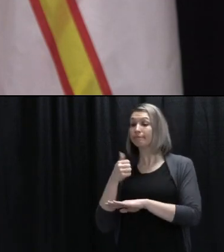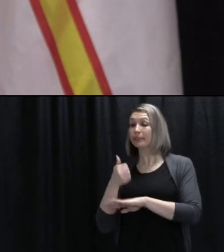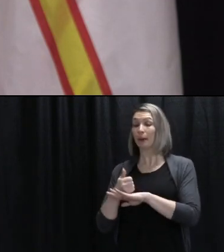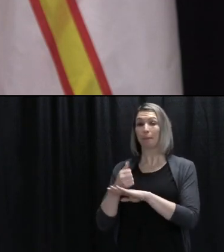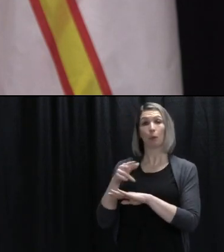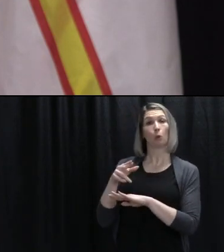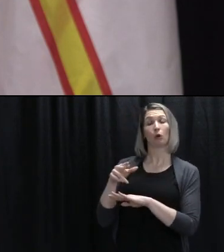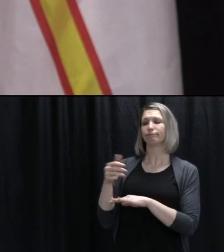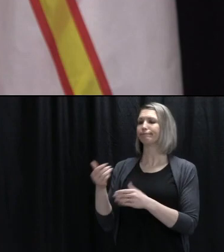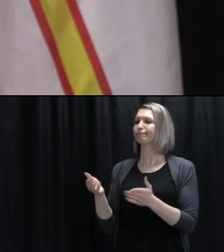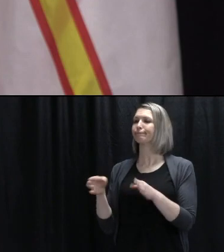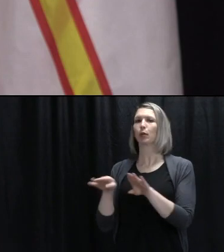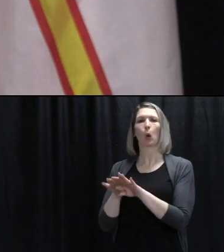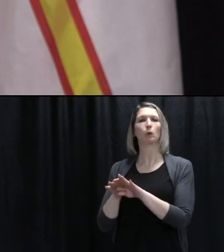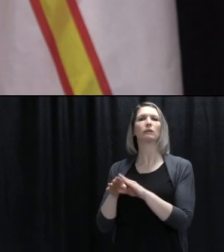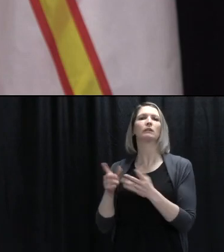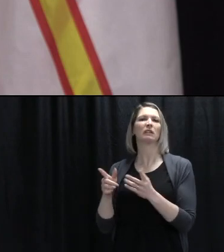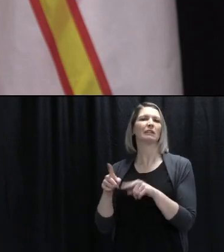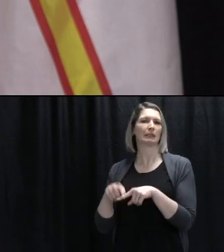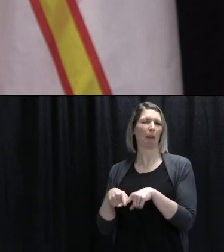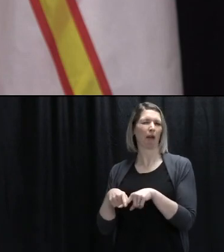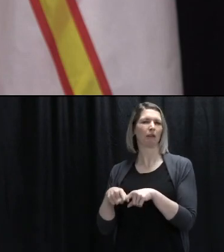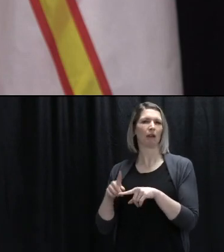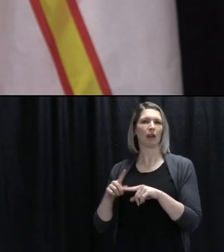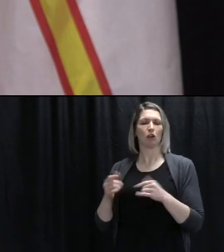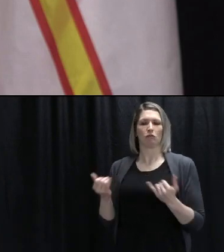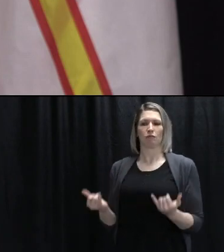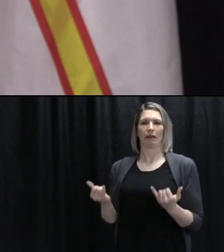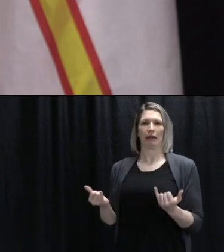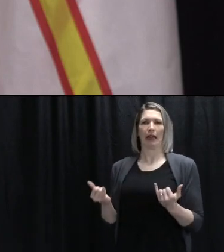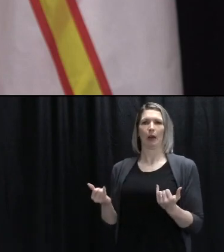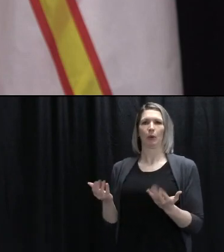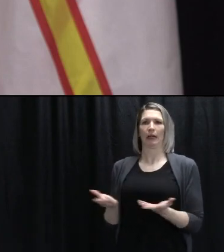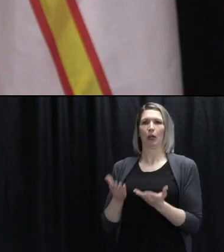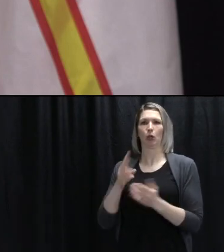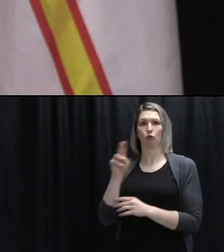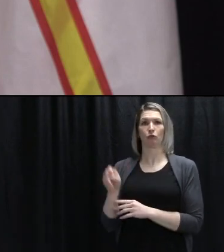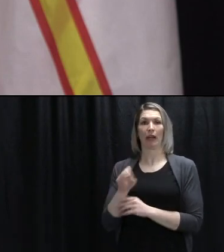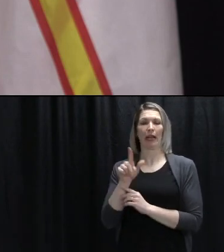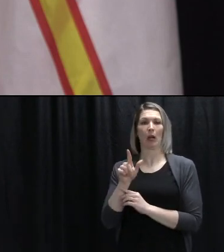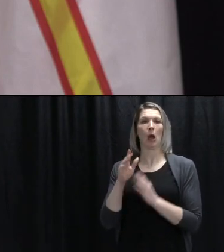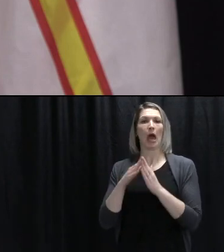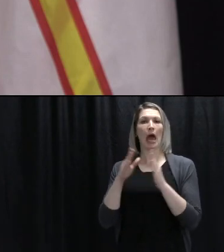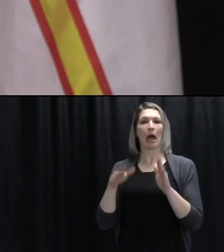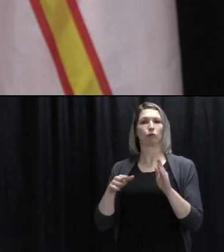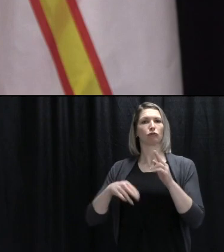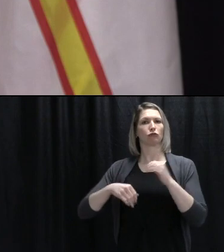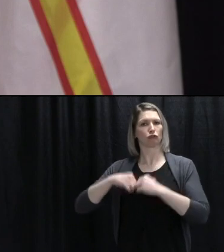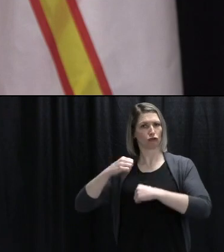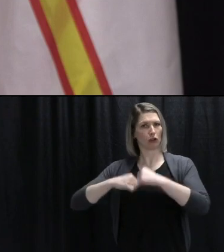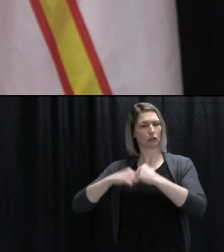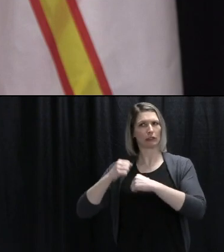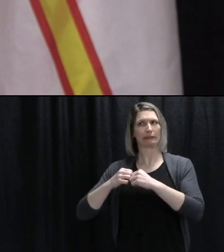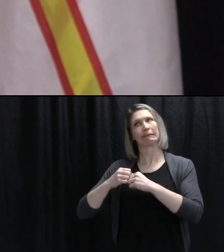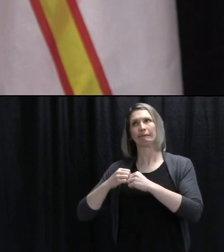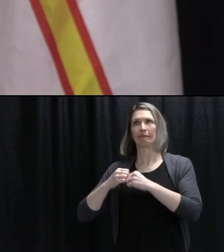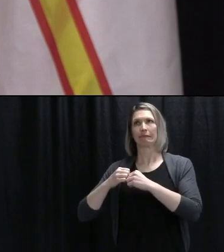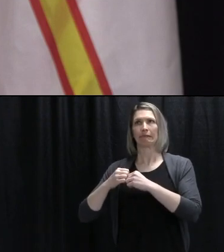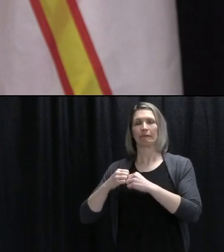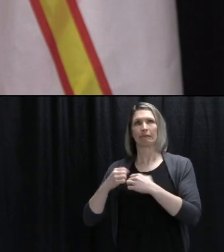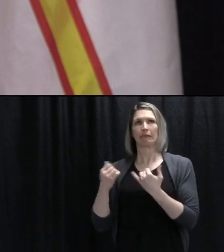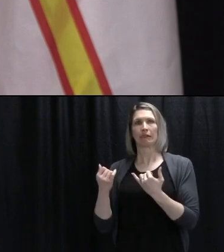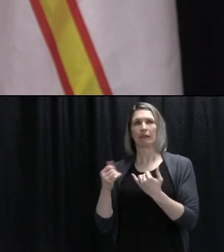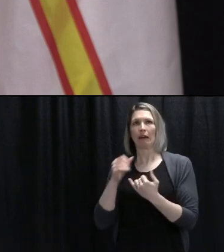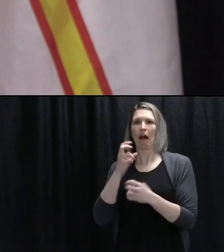limited household construction within Newfoundland and Labrador. As we speak today, it would be very limited, just given the nature of the